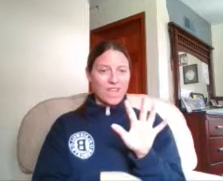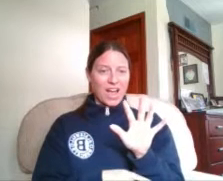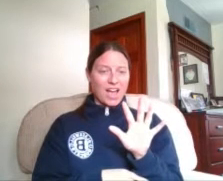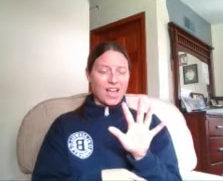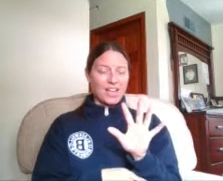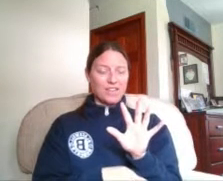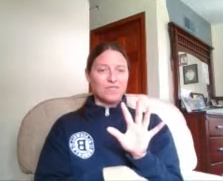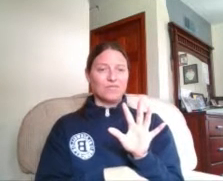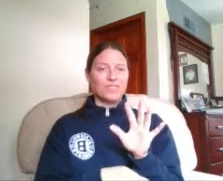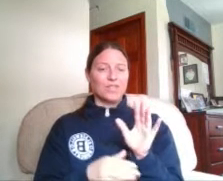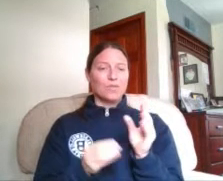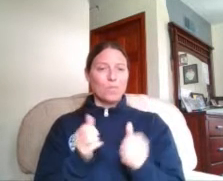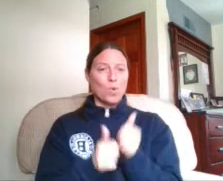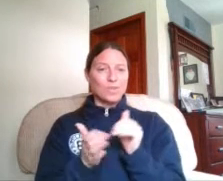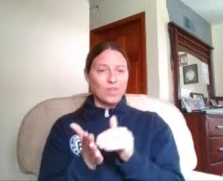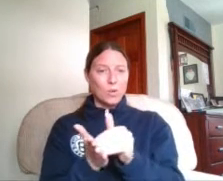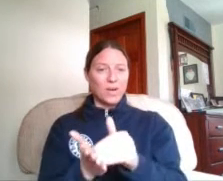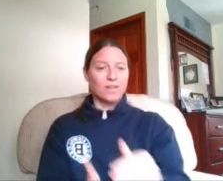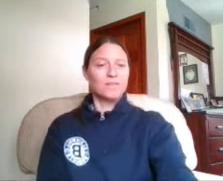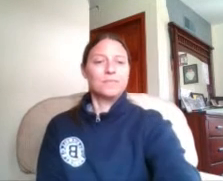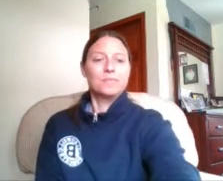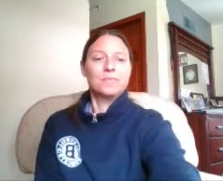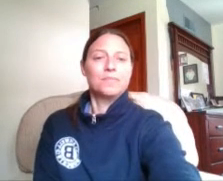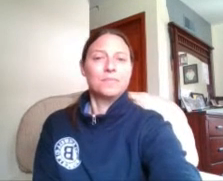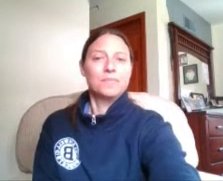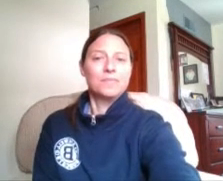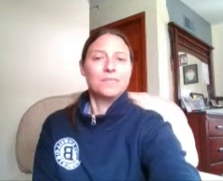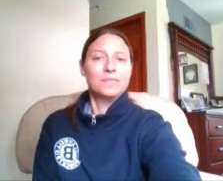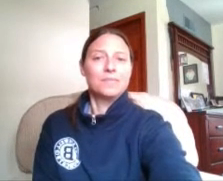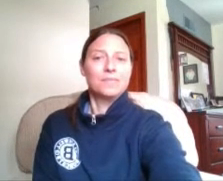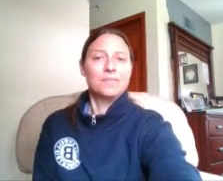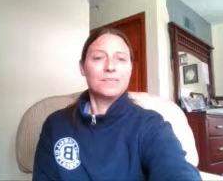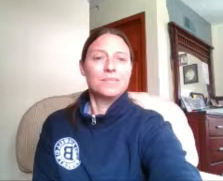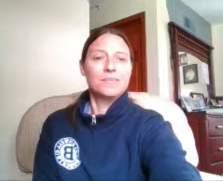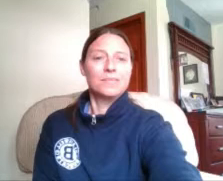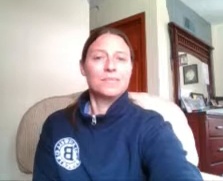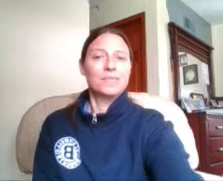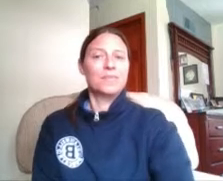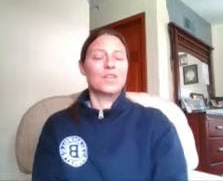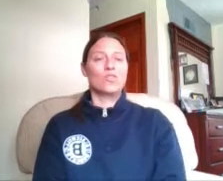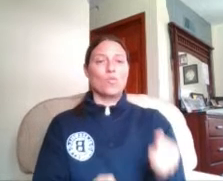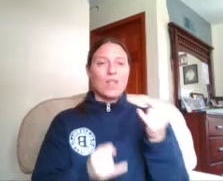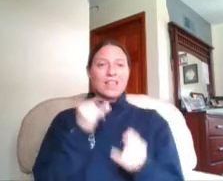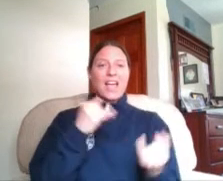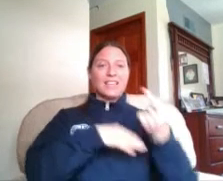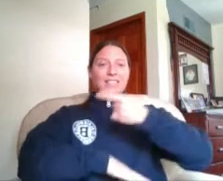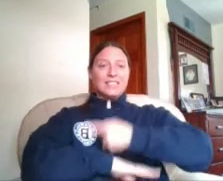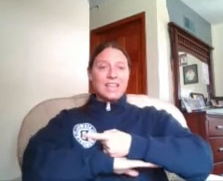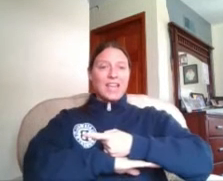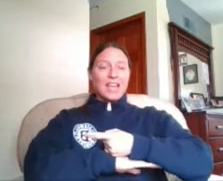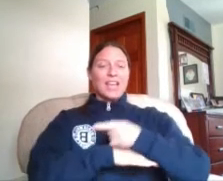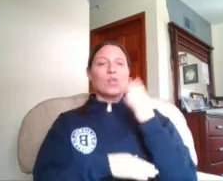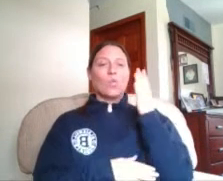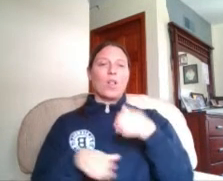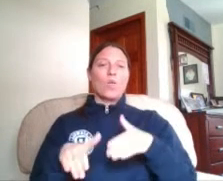number. So the number of miles Hannah is most likely to walk on the last day of her training is 15.